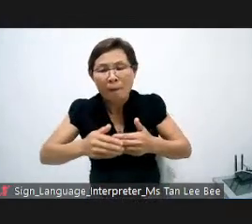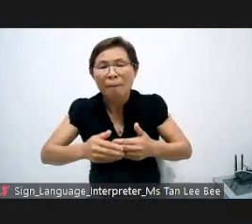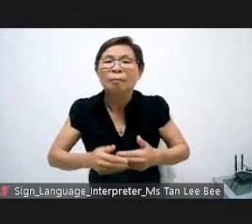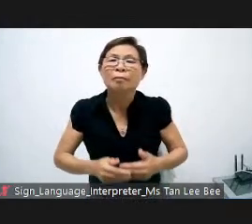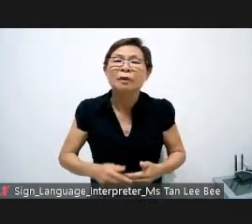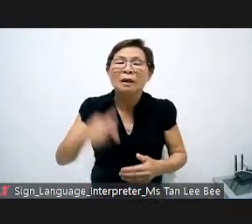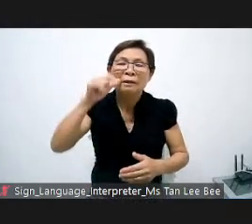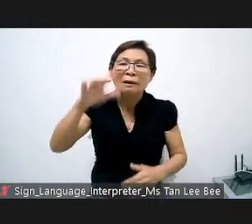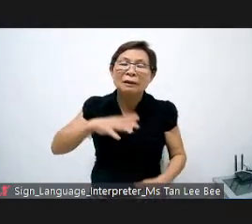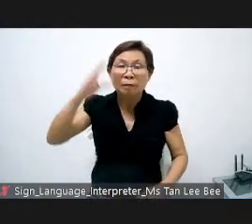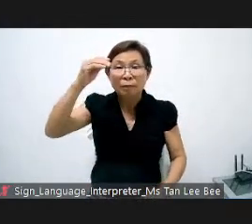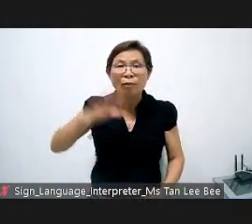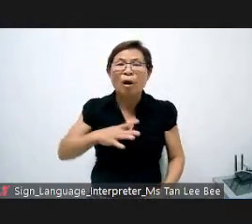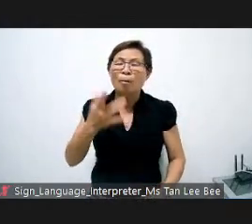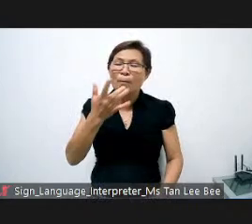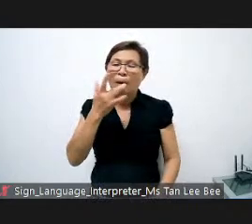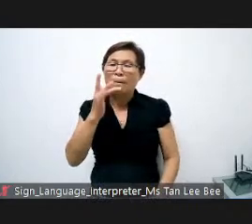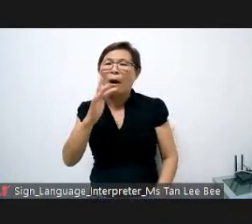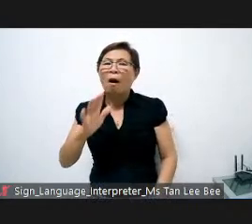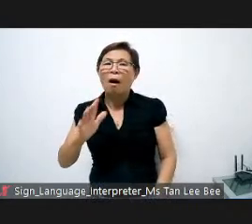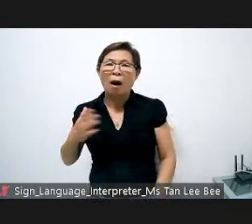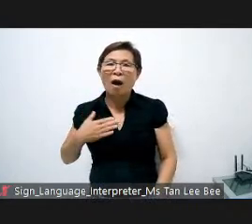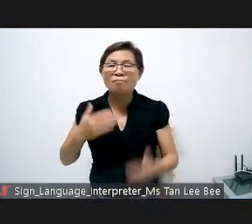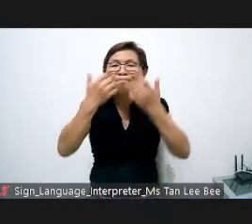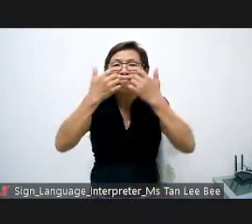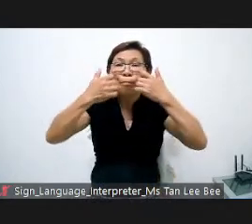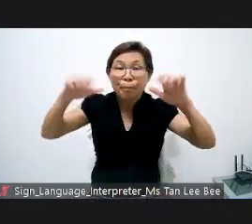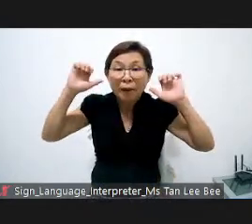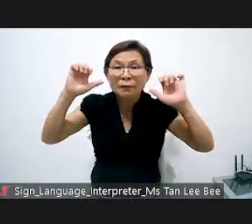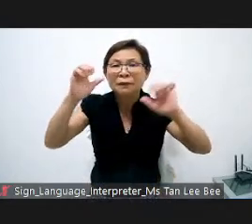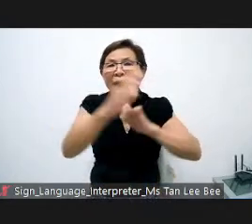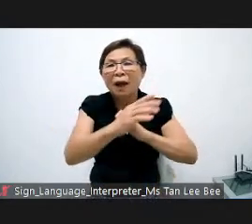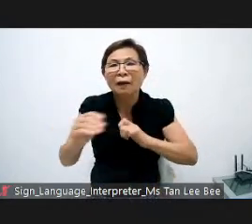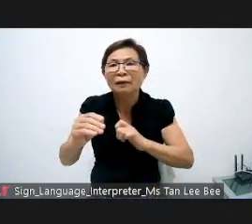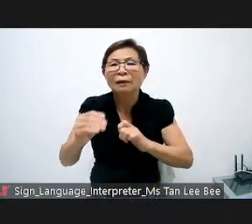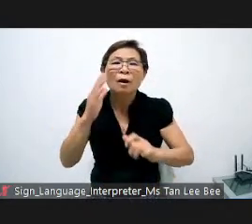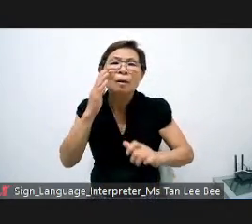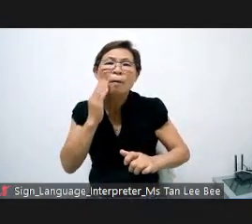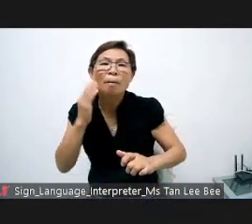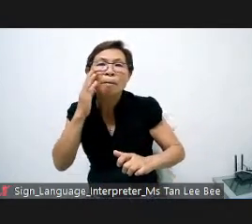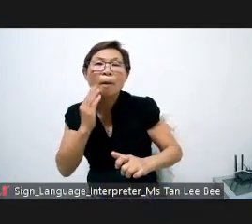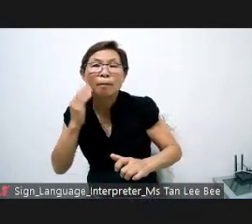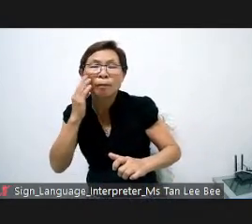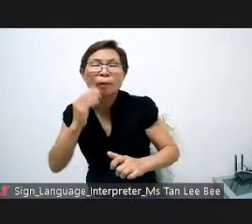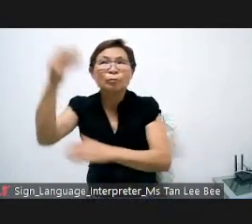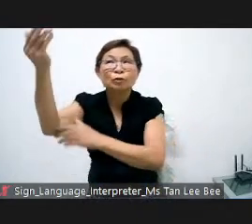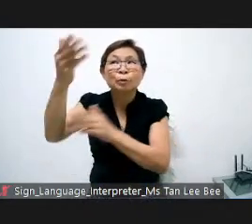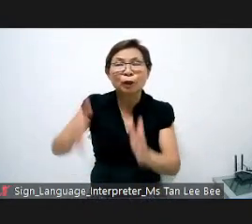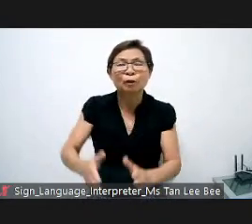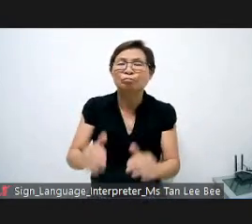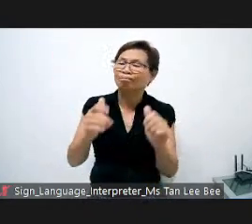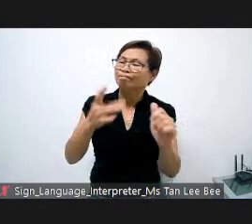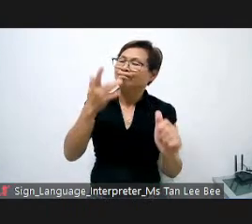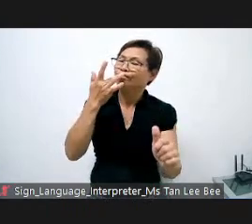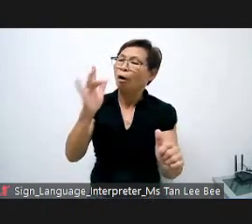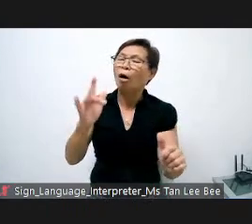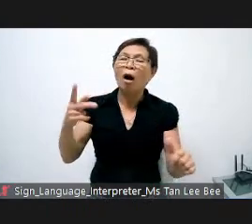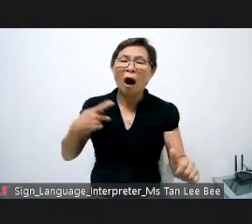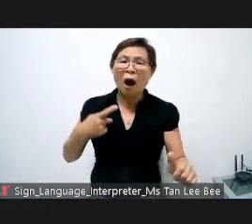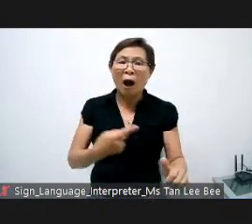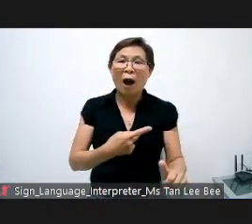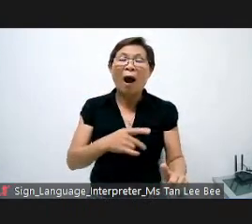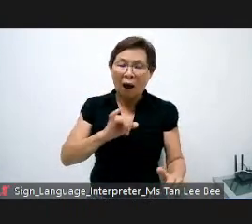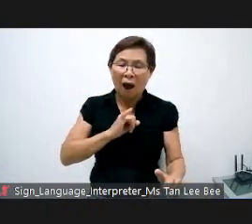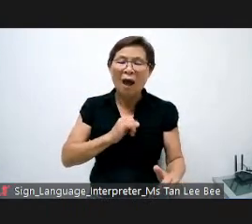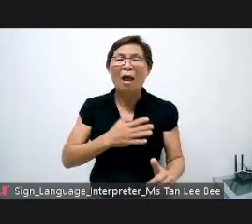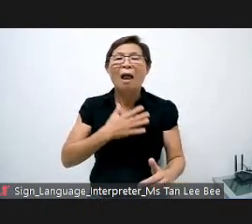are very fortunate today to have the experts and experiential speakers. I would like to take this